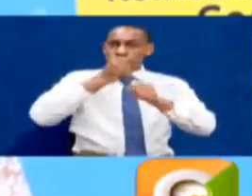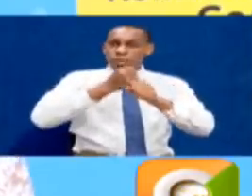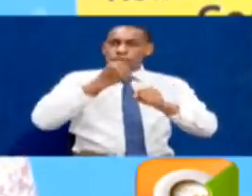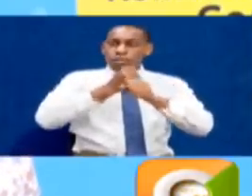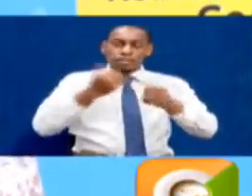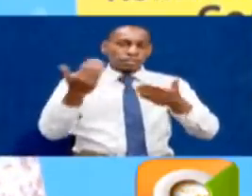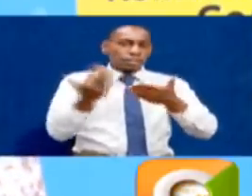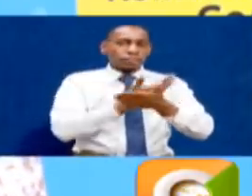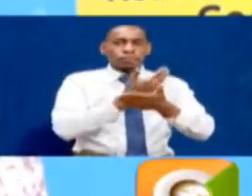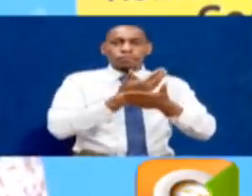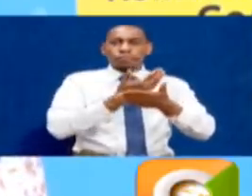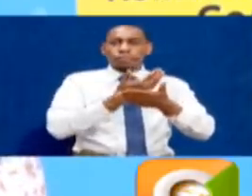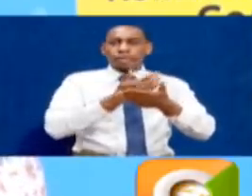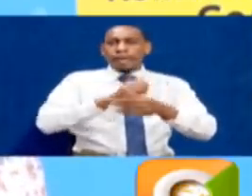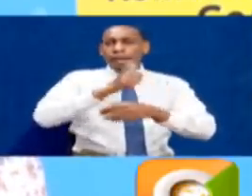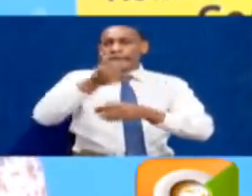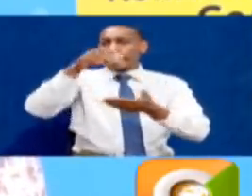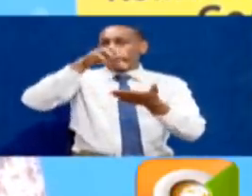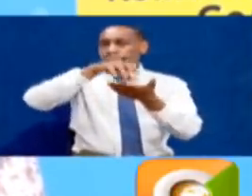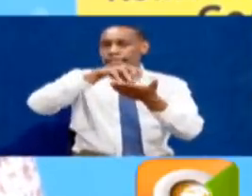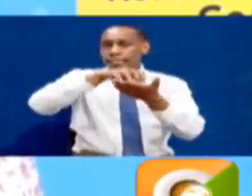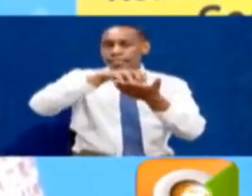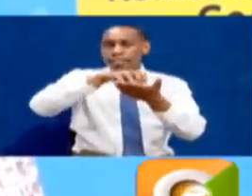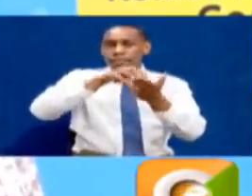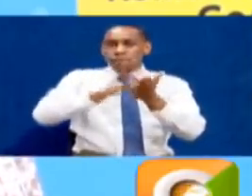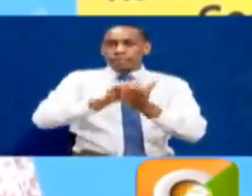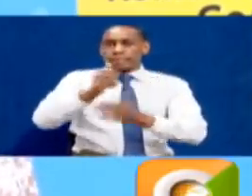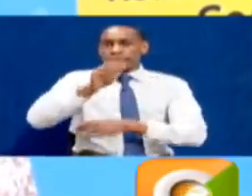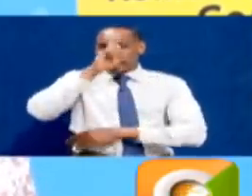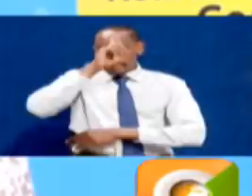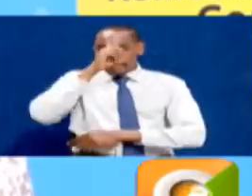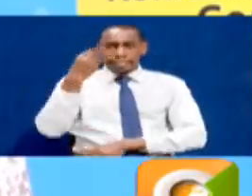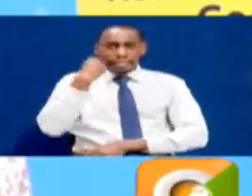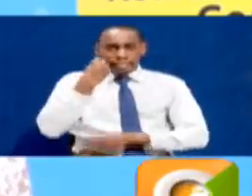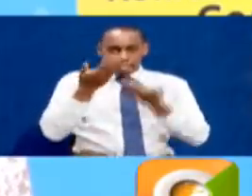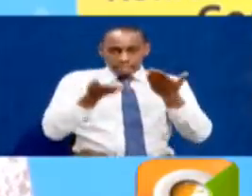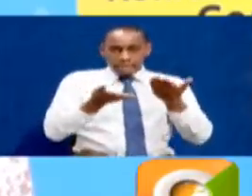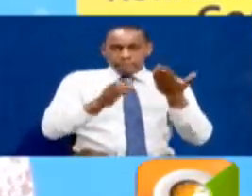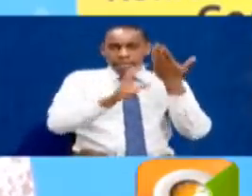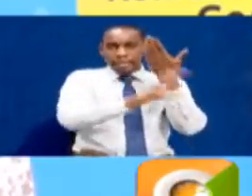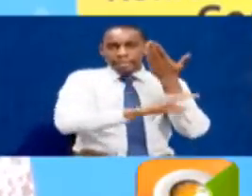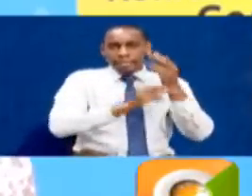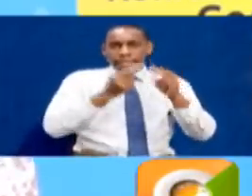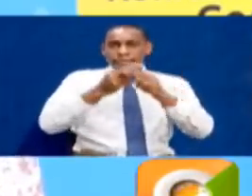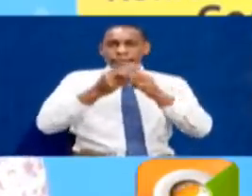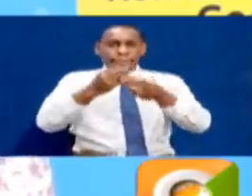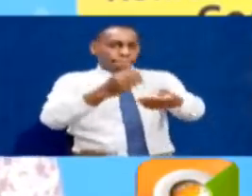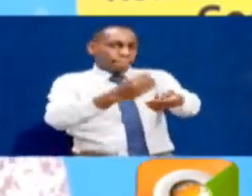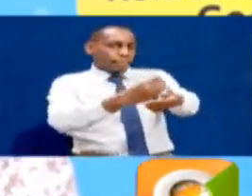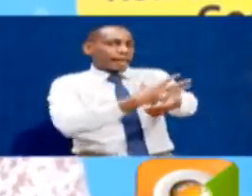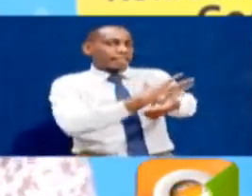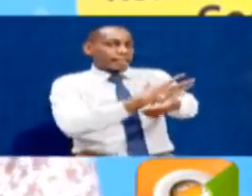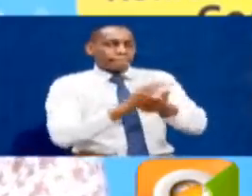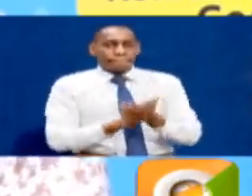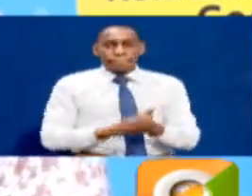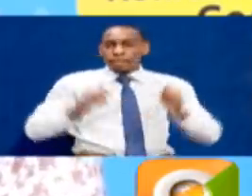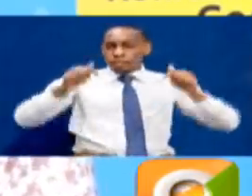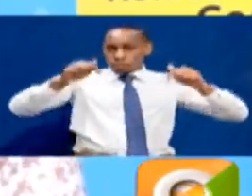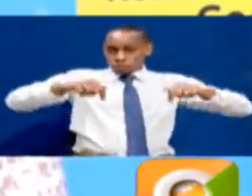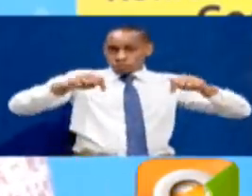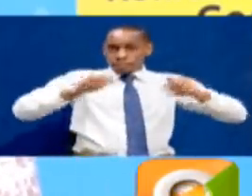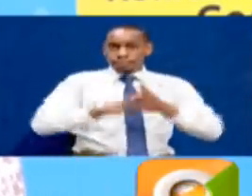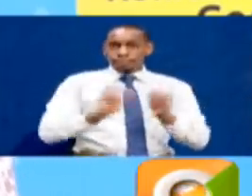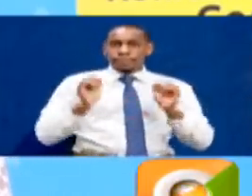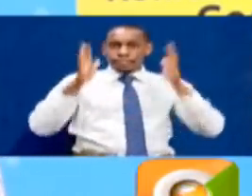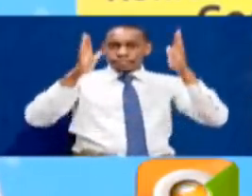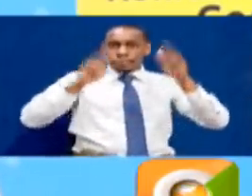fighting another case and another serious disease in our country, which is cancer. Today,